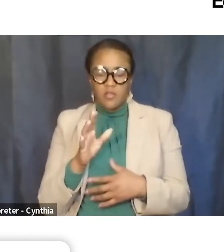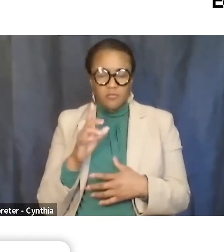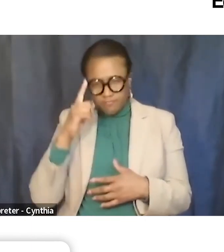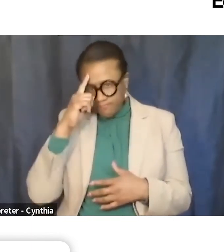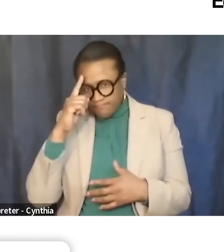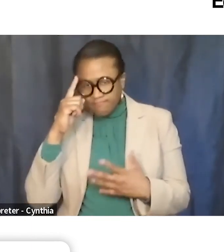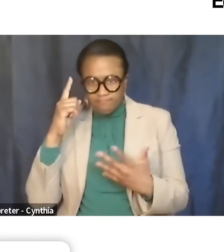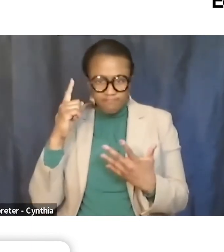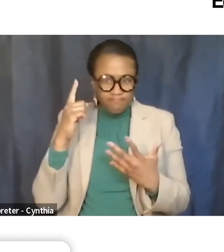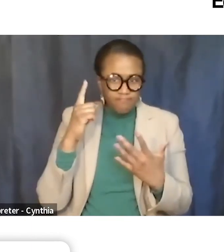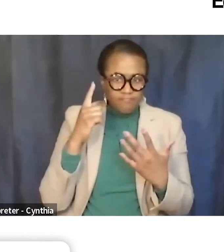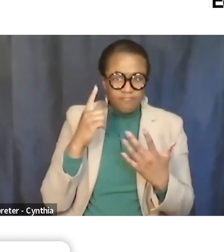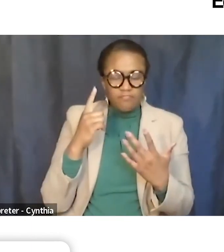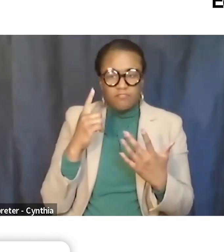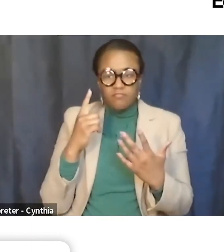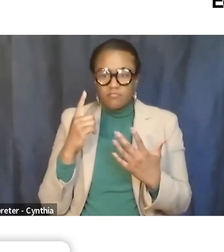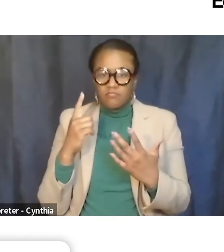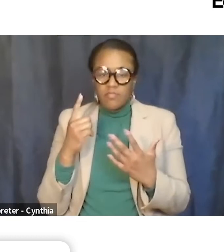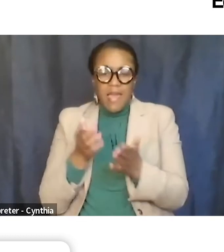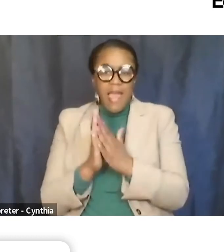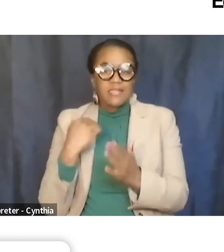of advising audience members to shield their hearts